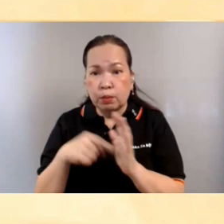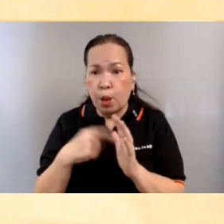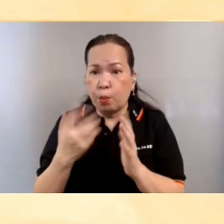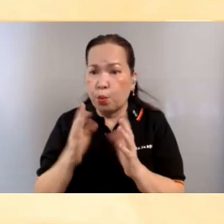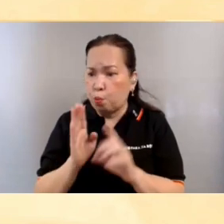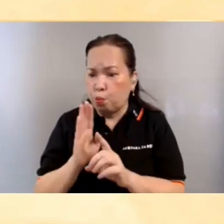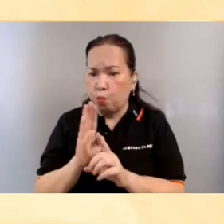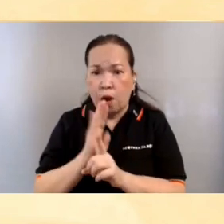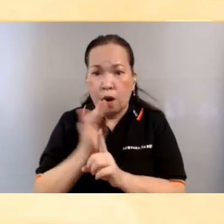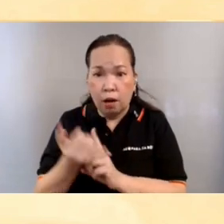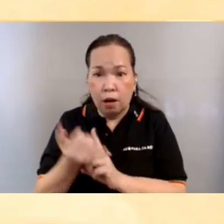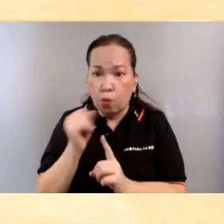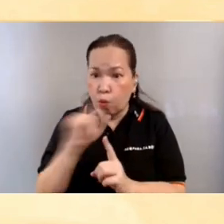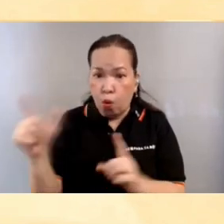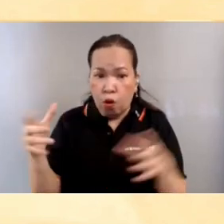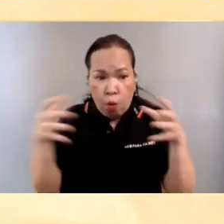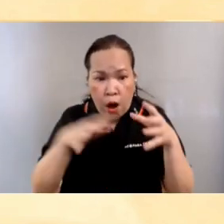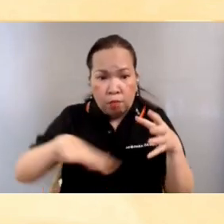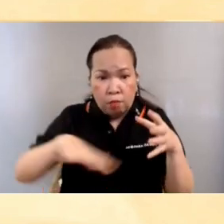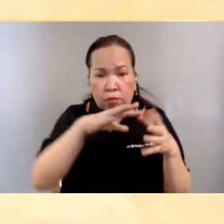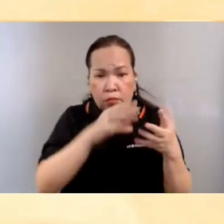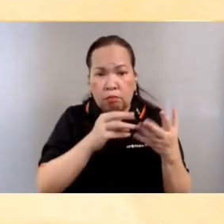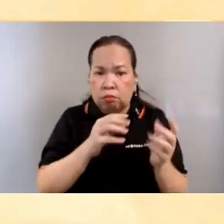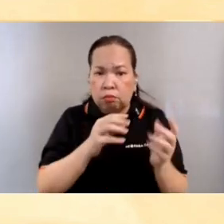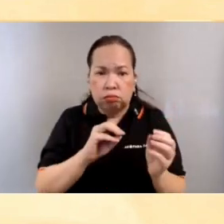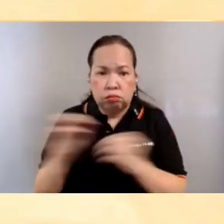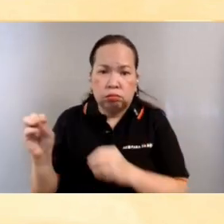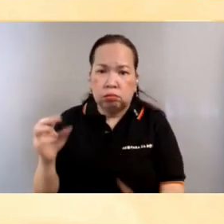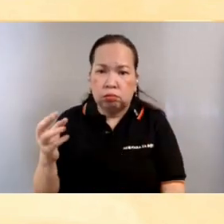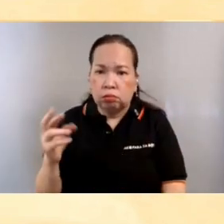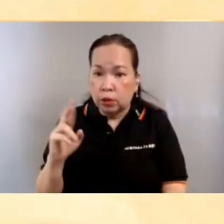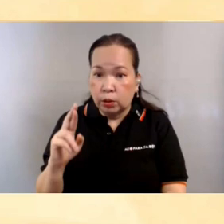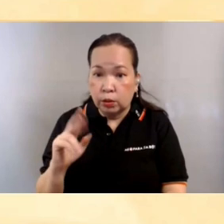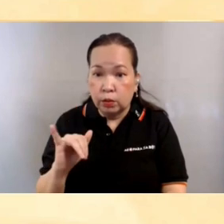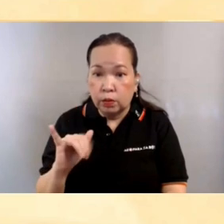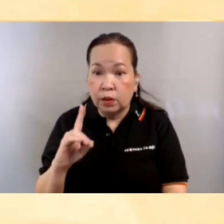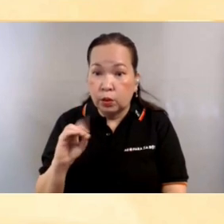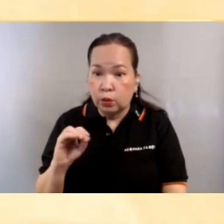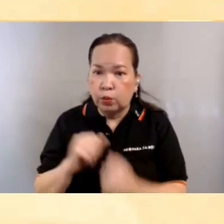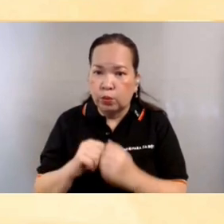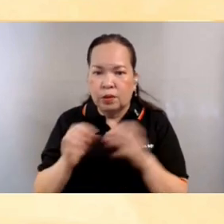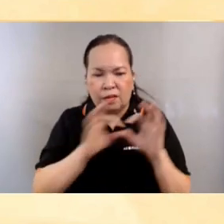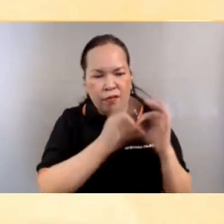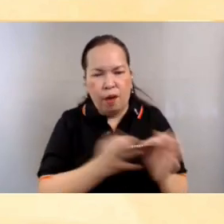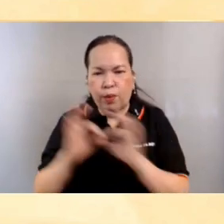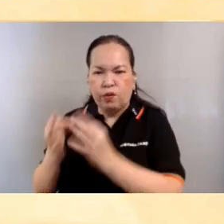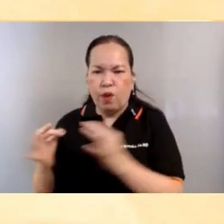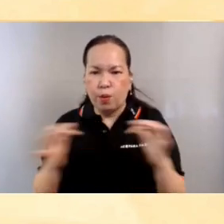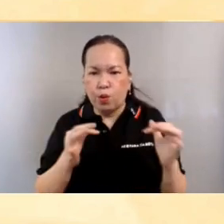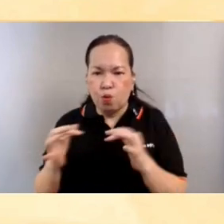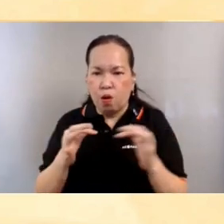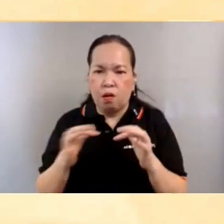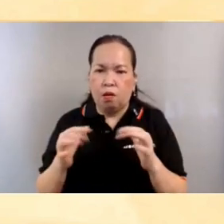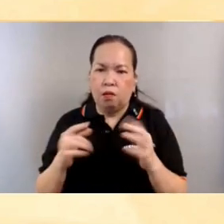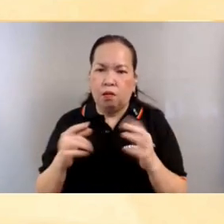municipalities are displaced because of RIDO or clan war or a conflict